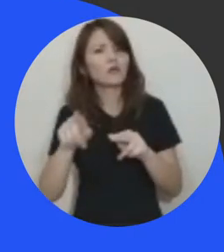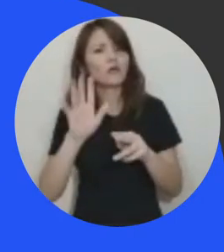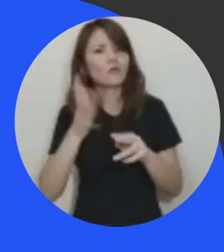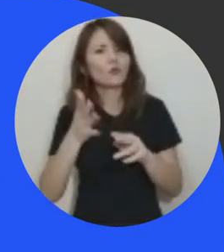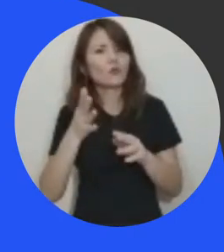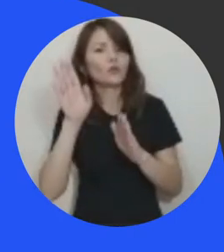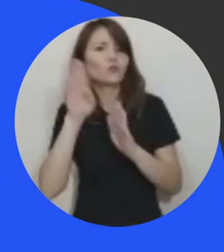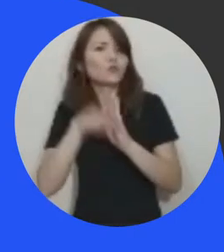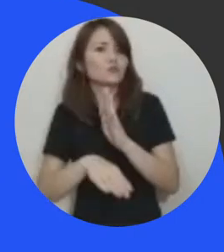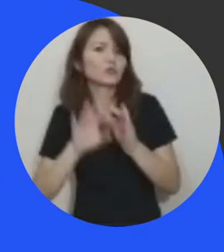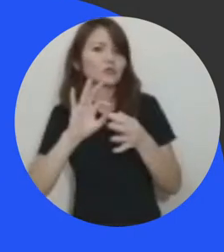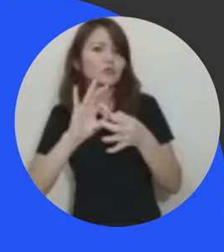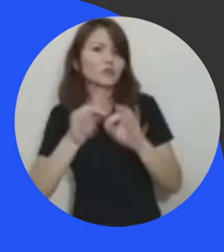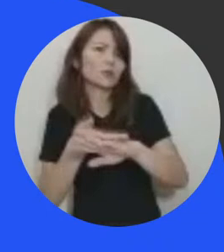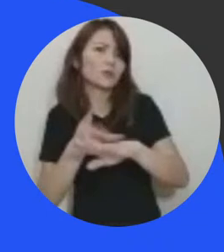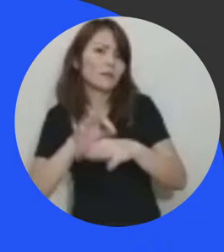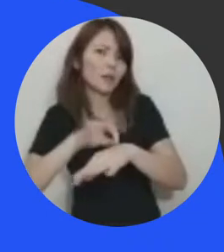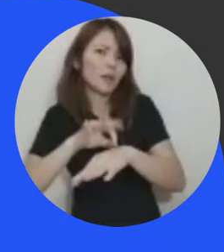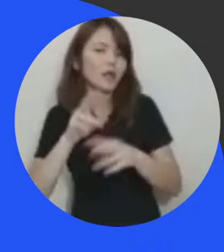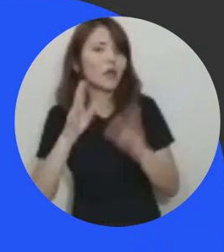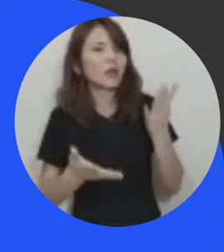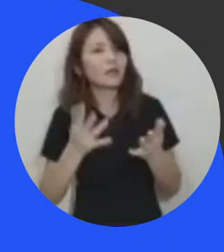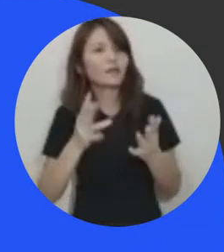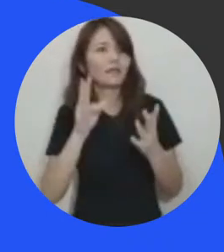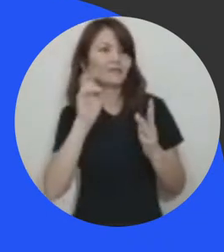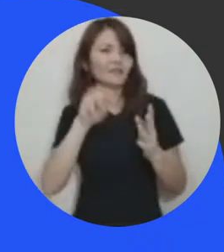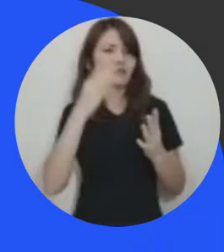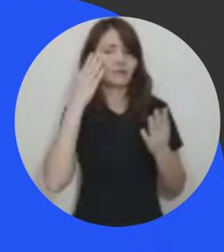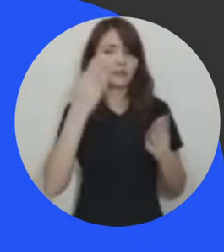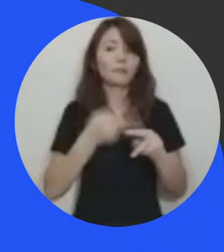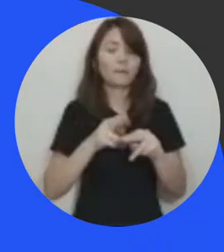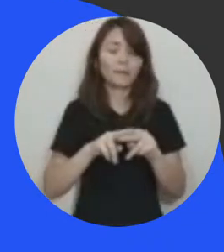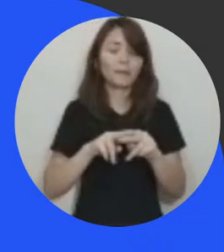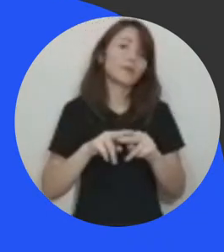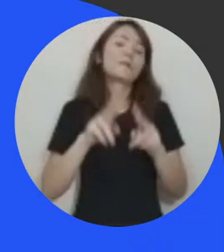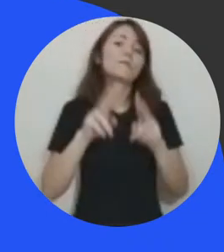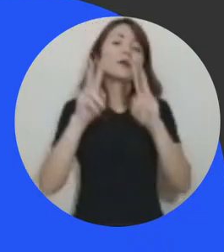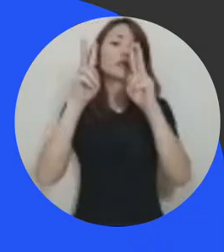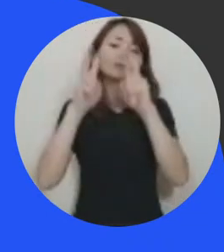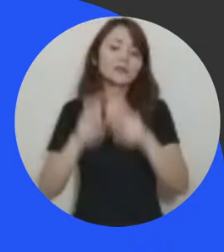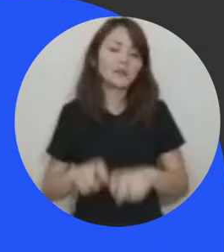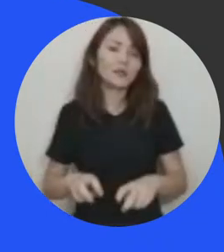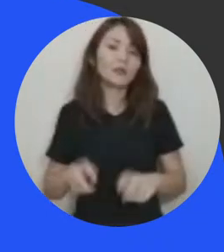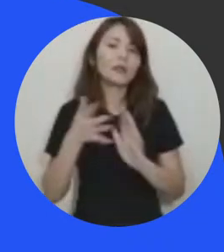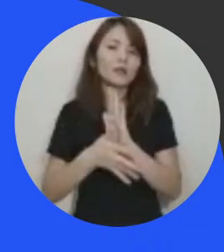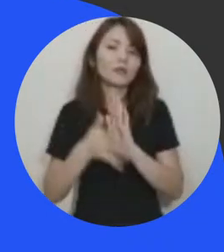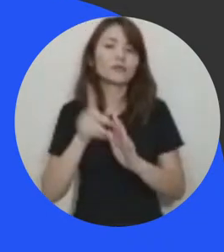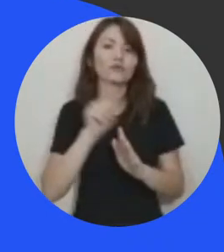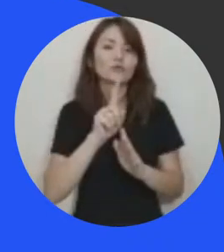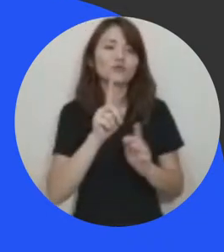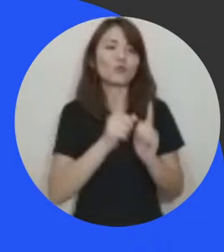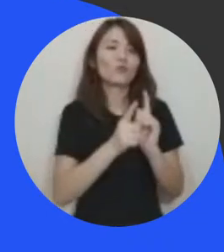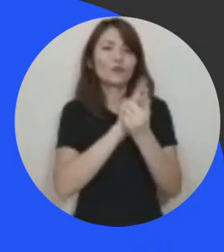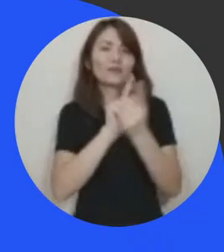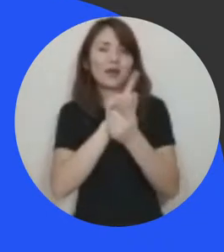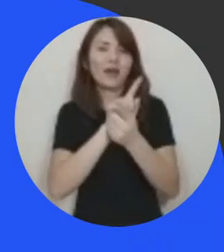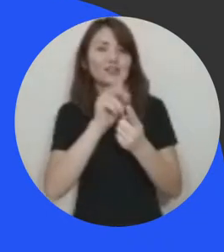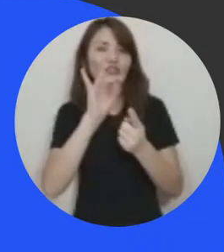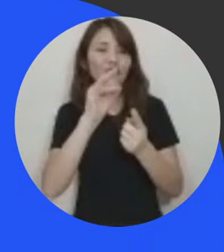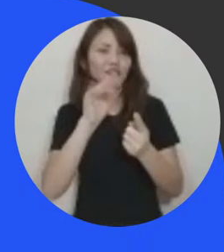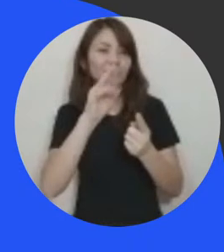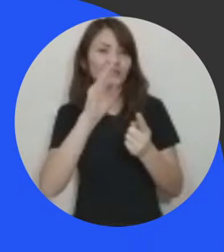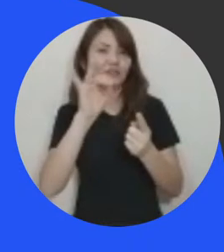genome sequence data. And although G is more transmissible, there's no difference in severity